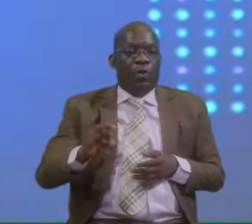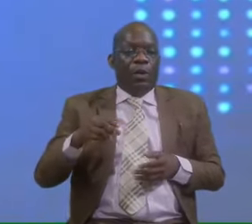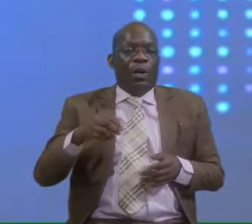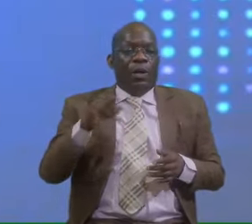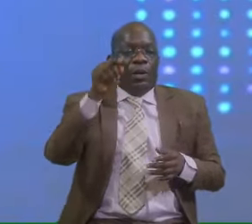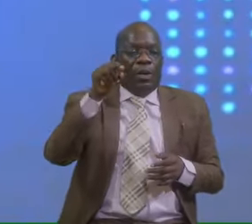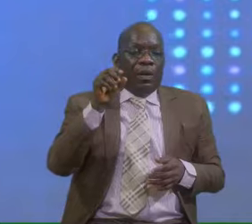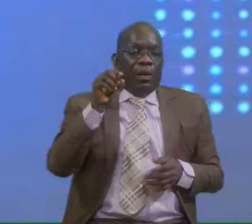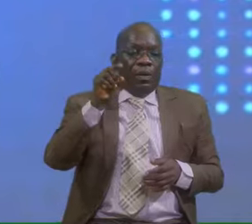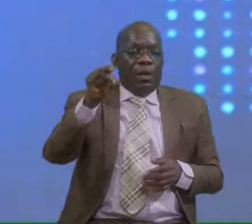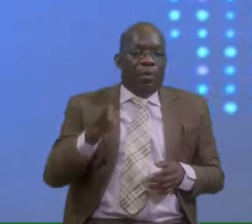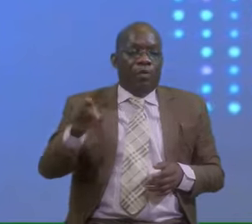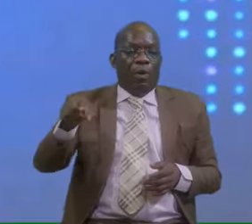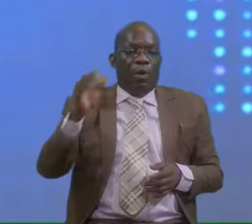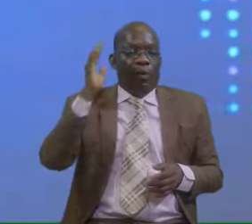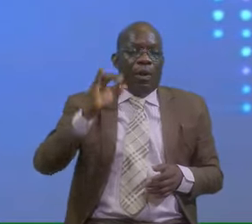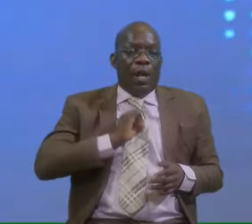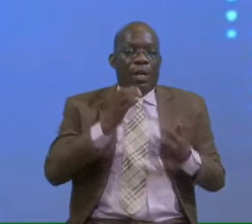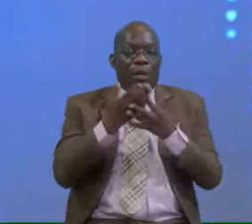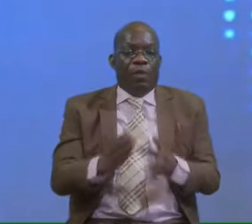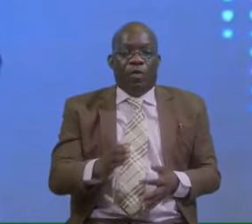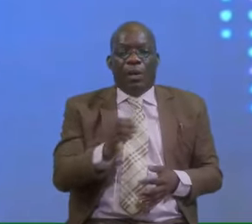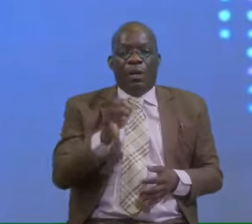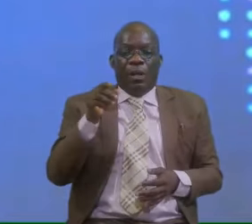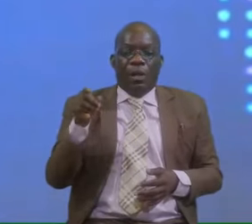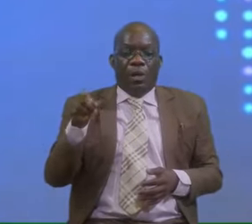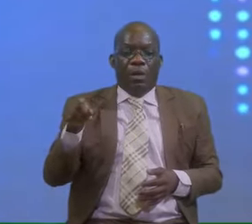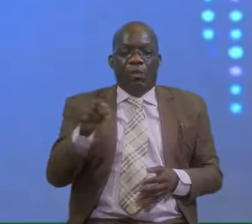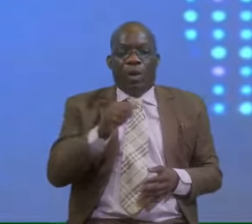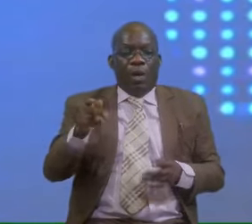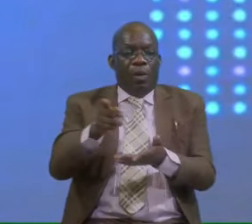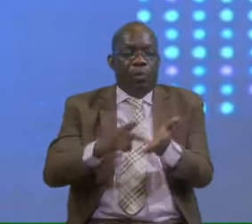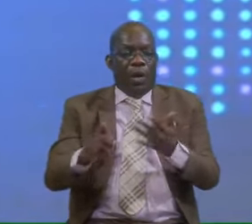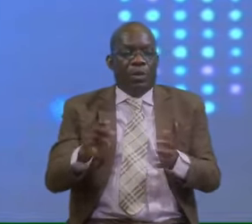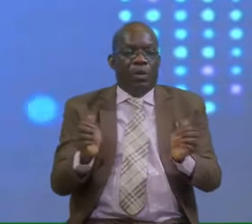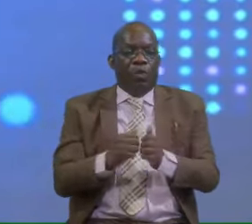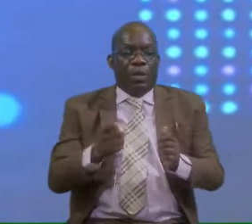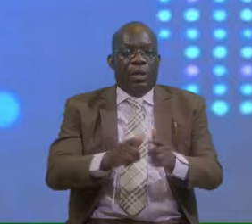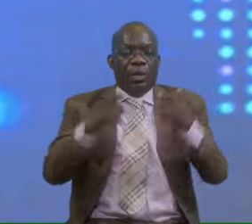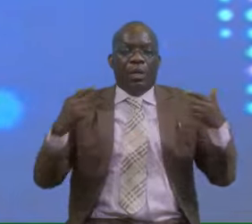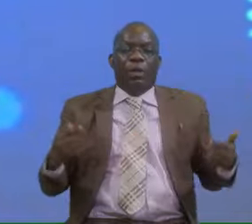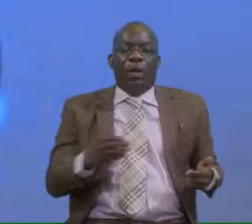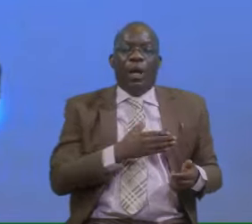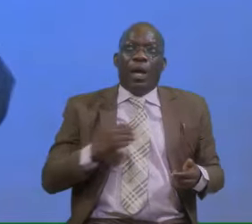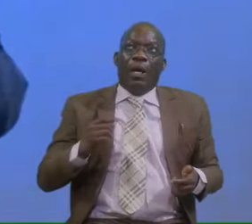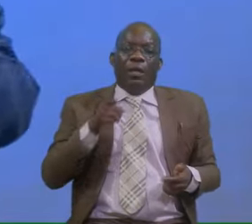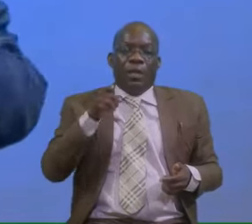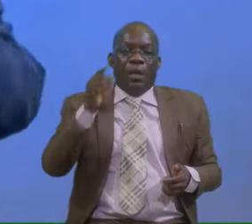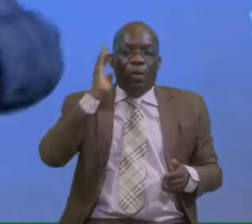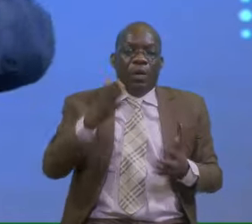divide him a portion with the great, and he shall divide the